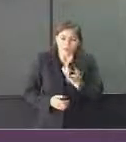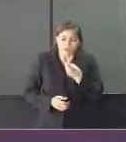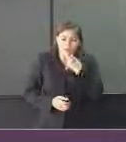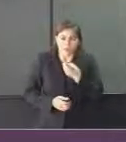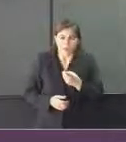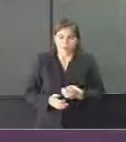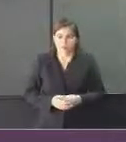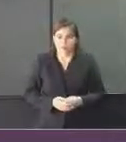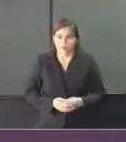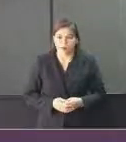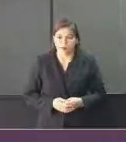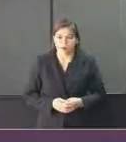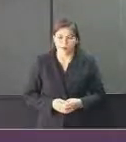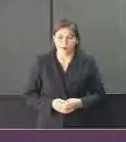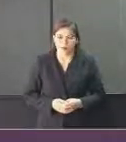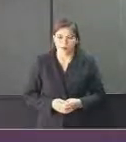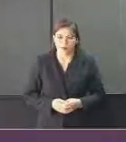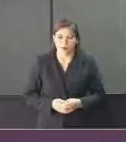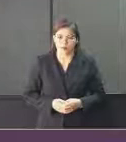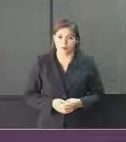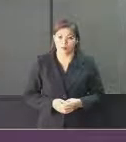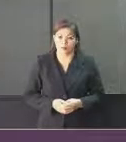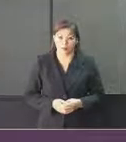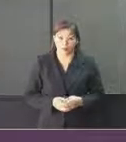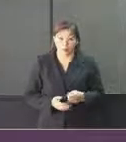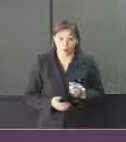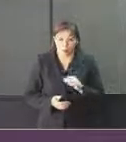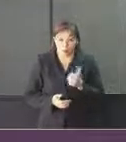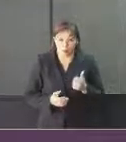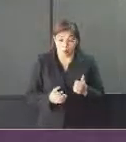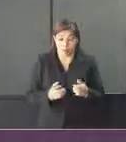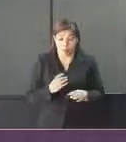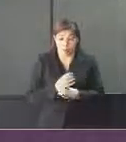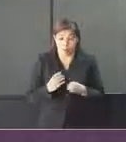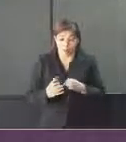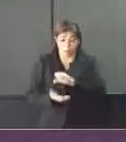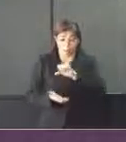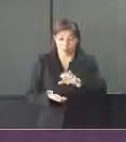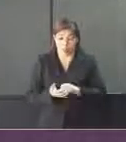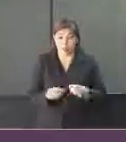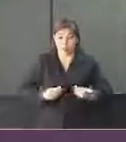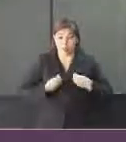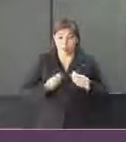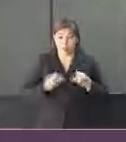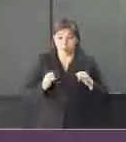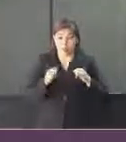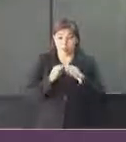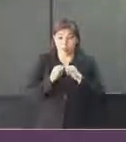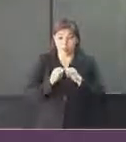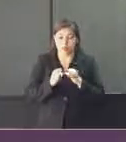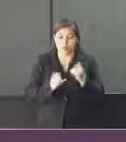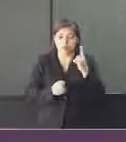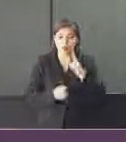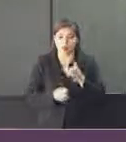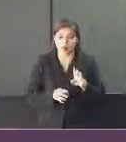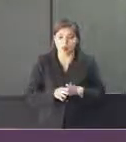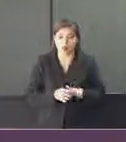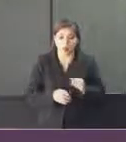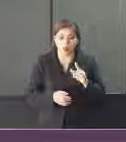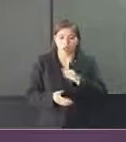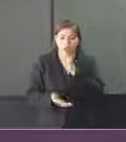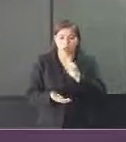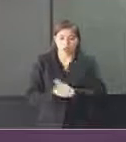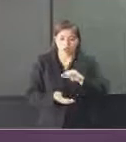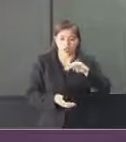Anyway, I'd like to say another essential aspect in our institutional life is the sanction